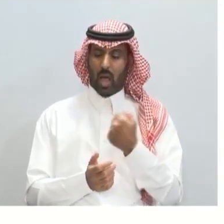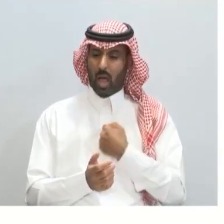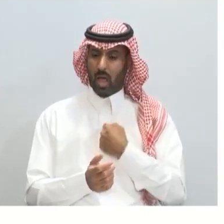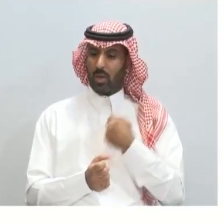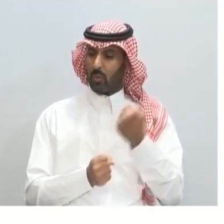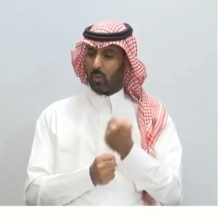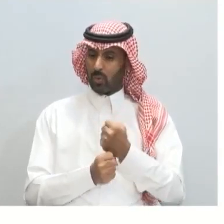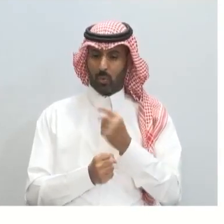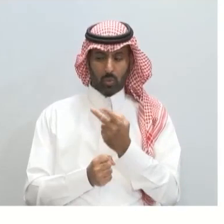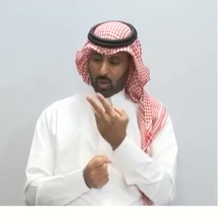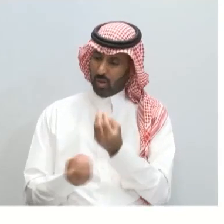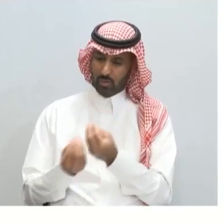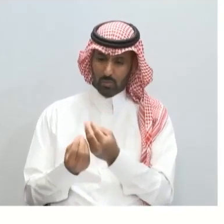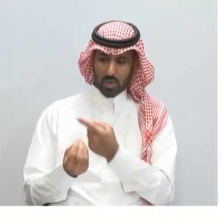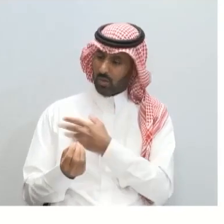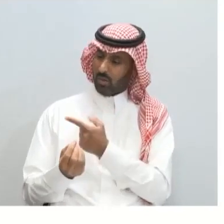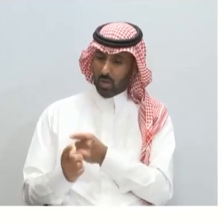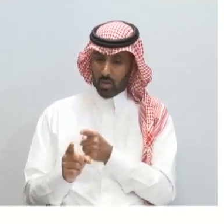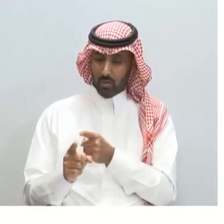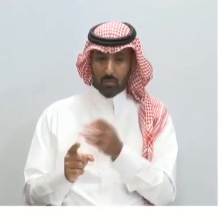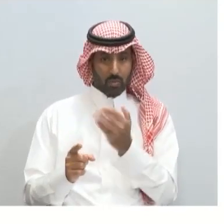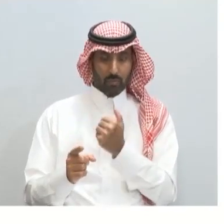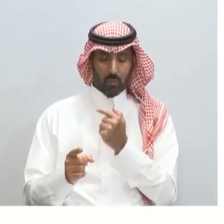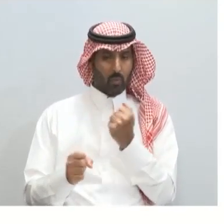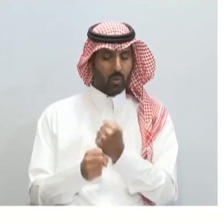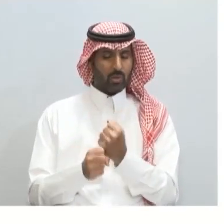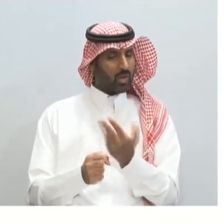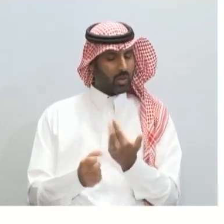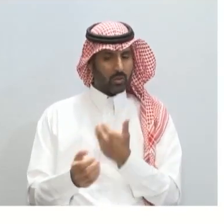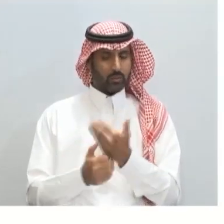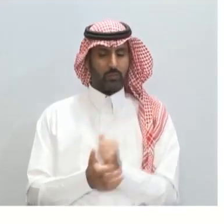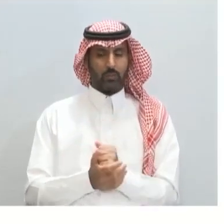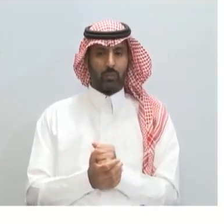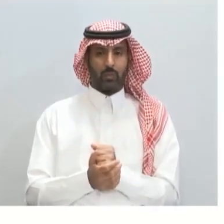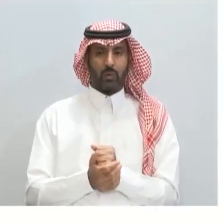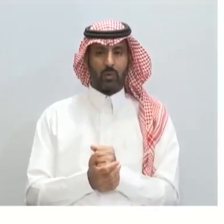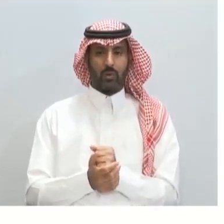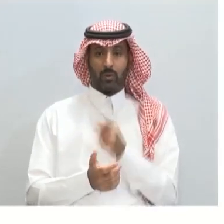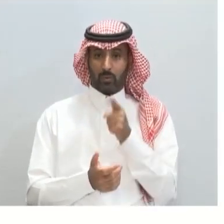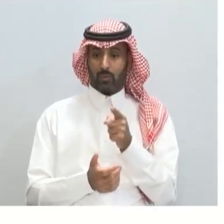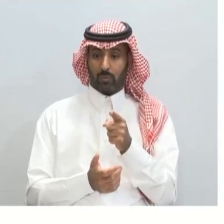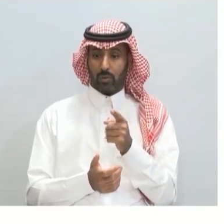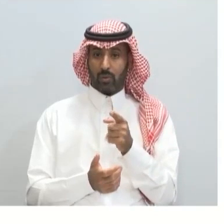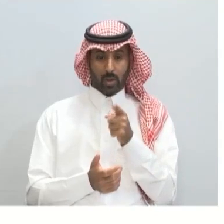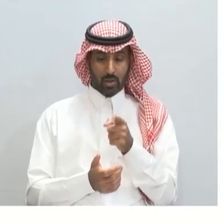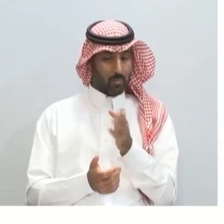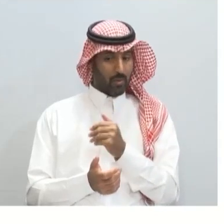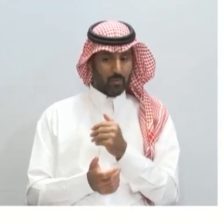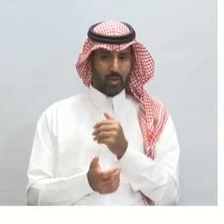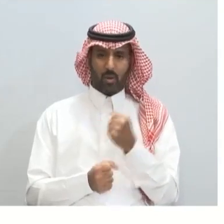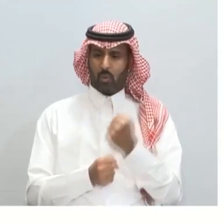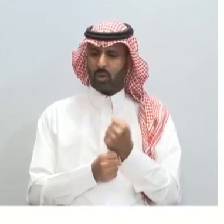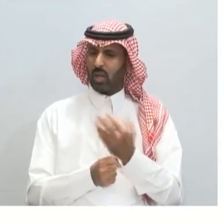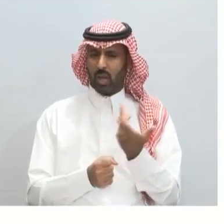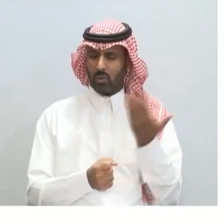would I do without you so the the if Clause here is if you weren't here so this is what it